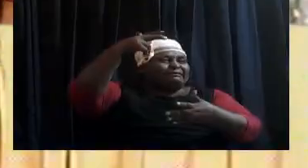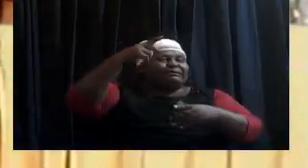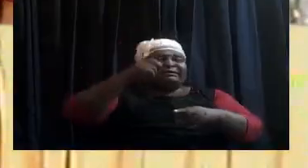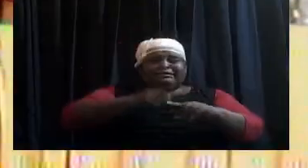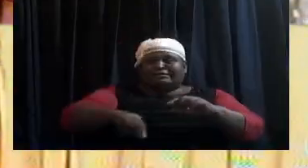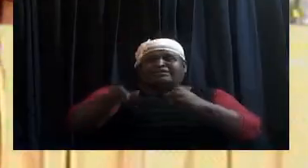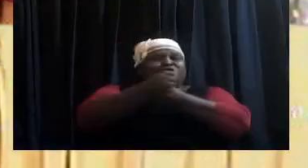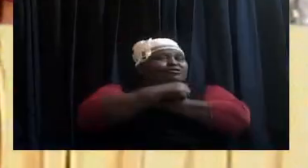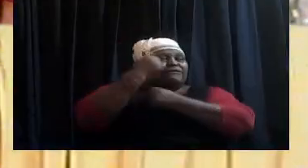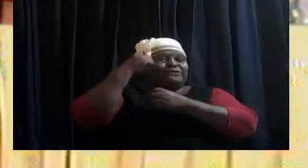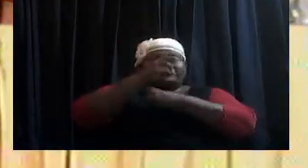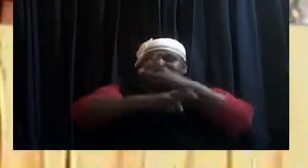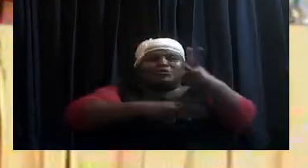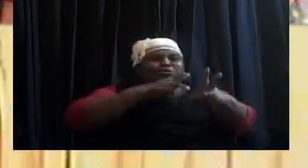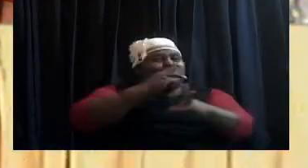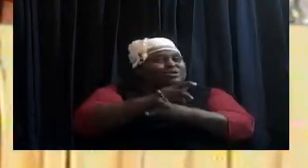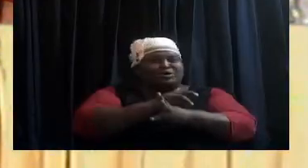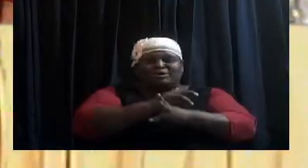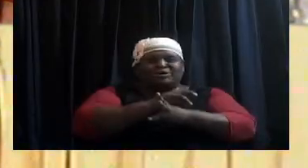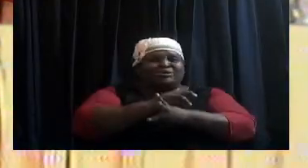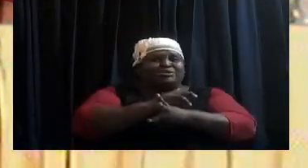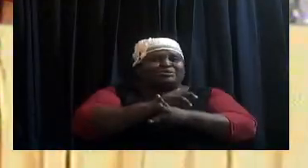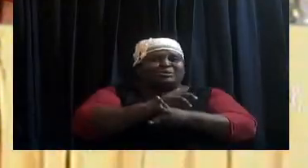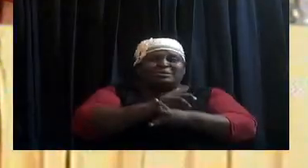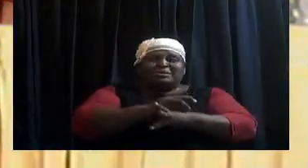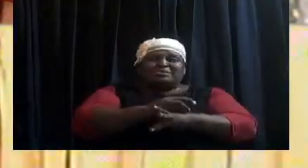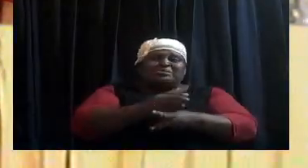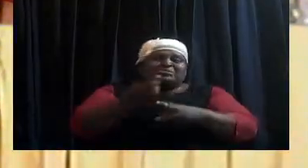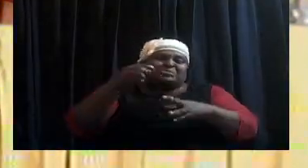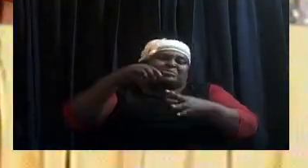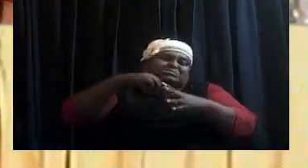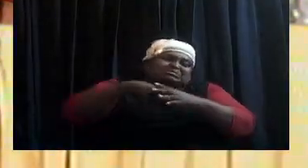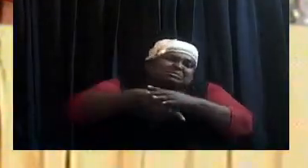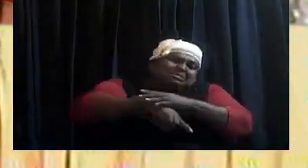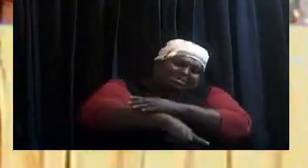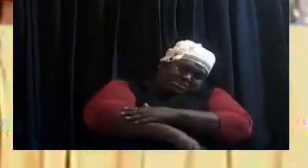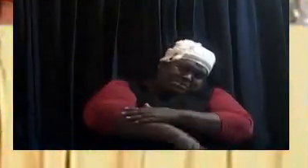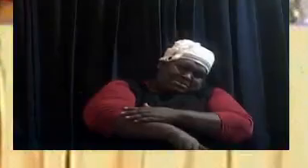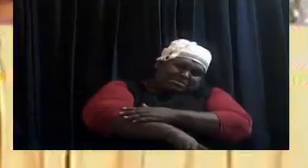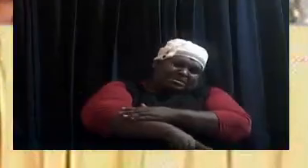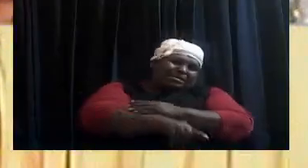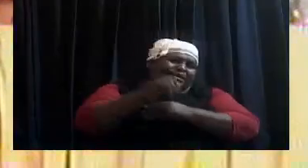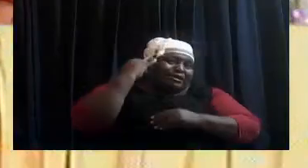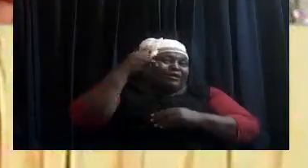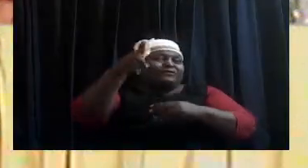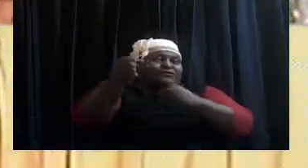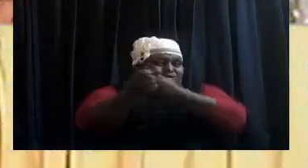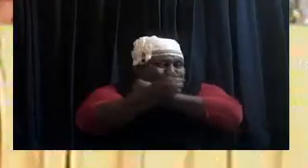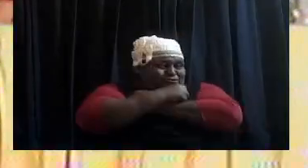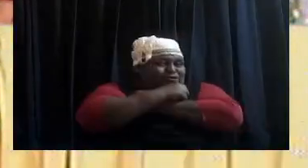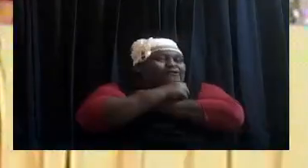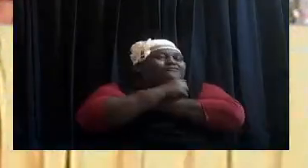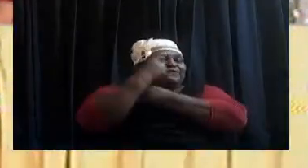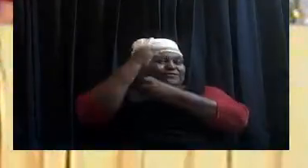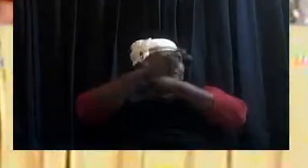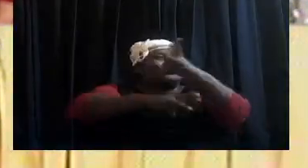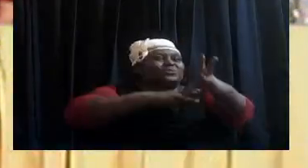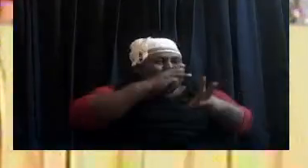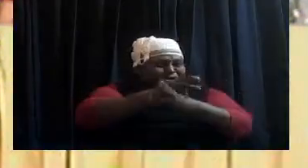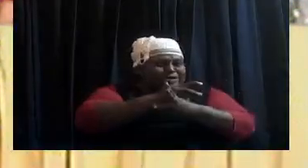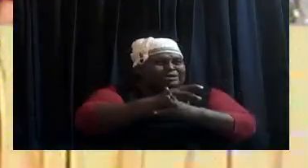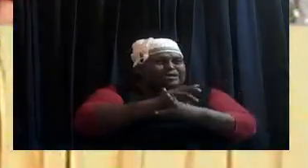the world will automatically go down. If your love for the world